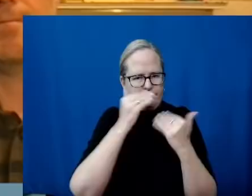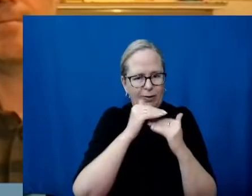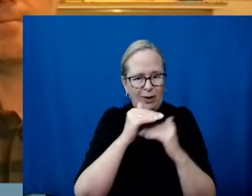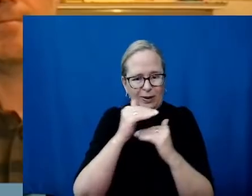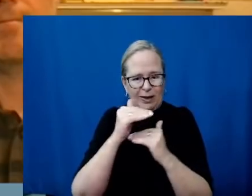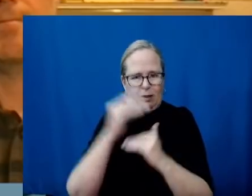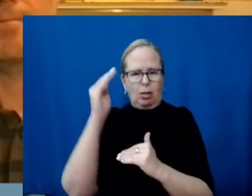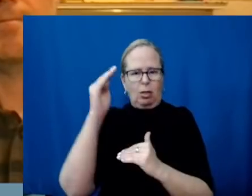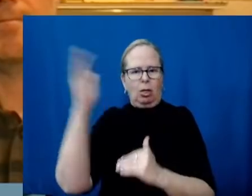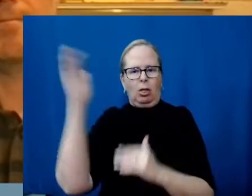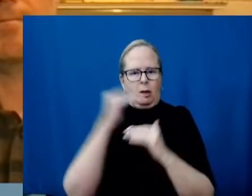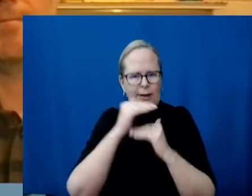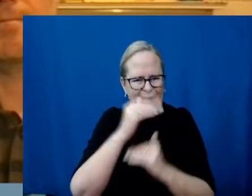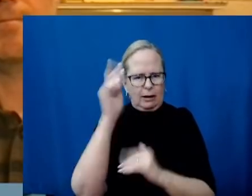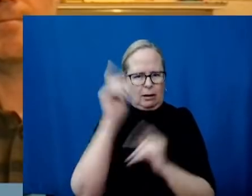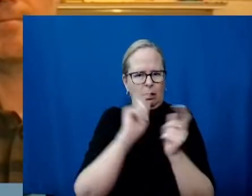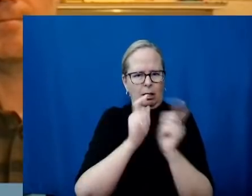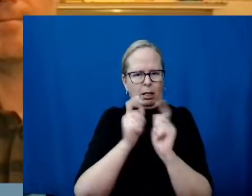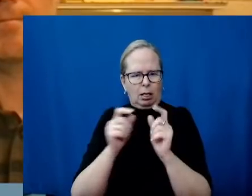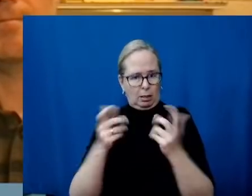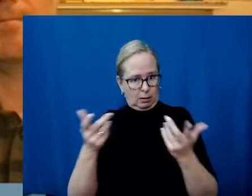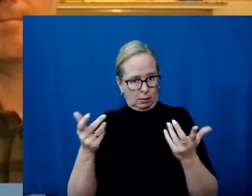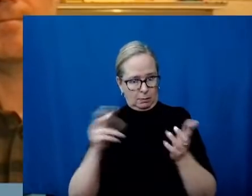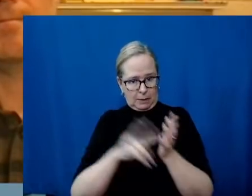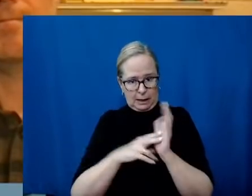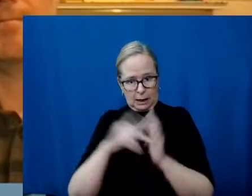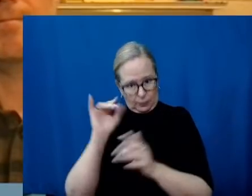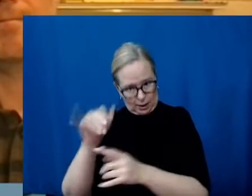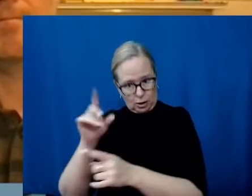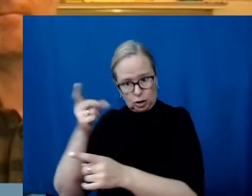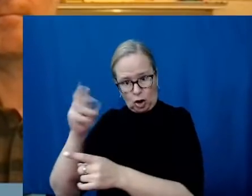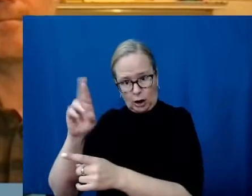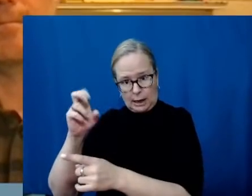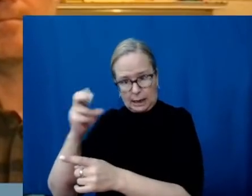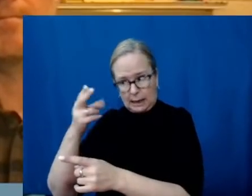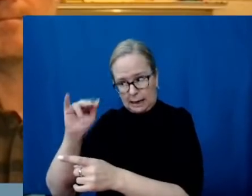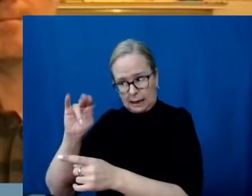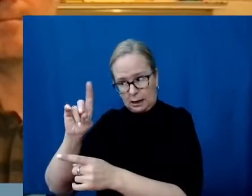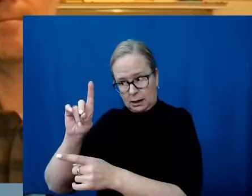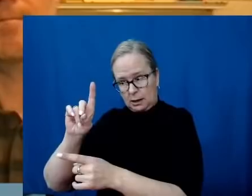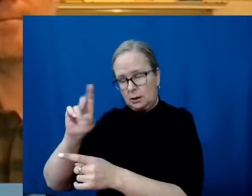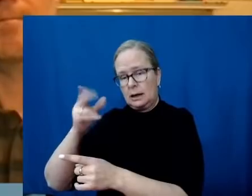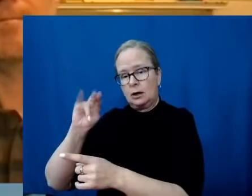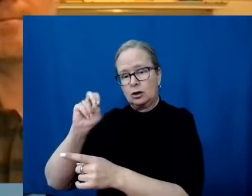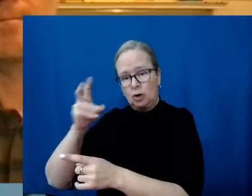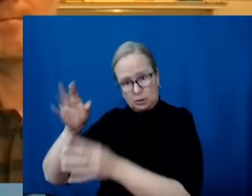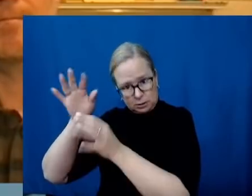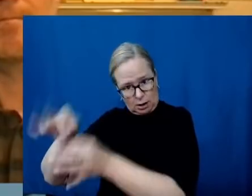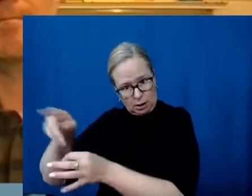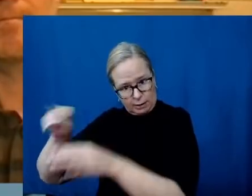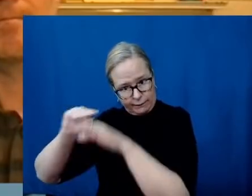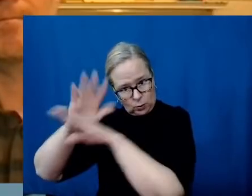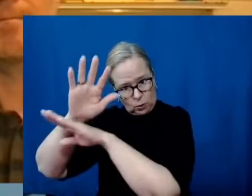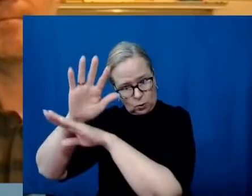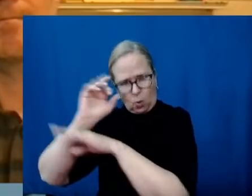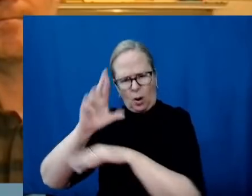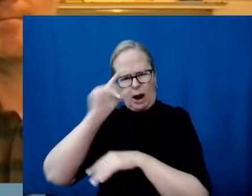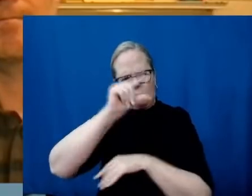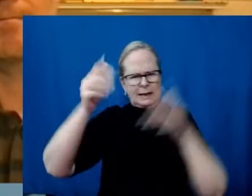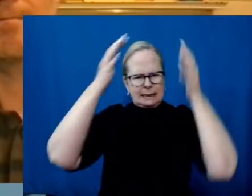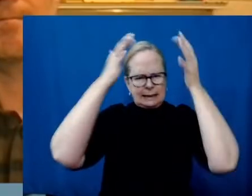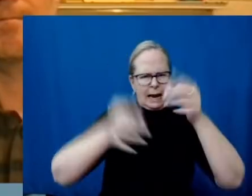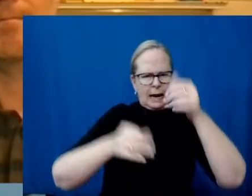health experts are advising our government. We're only going to find out what the government decides to do. And that's a failing. That's a problem. When you're talking